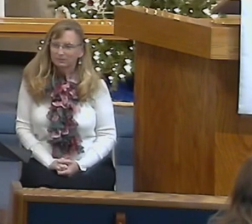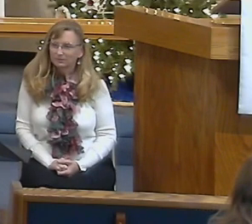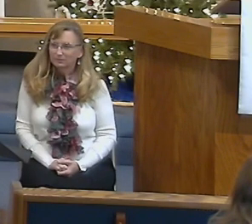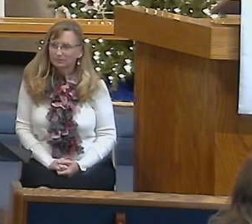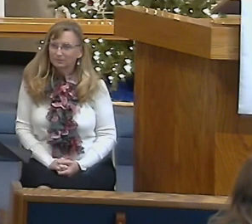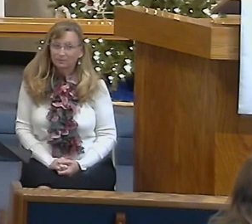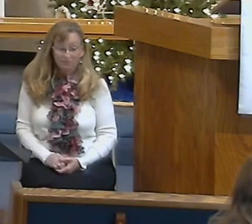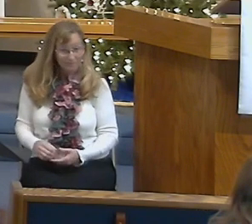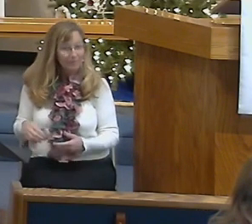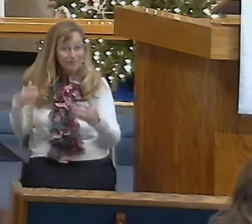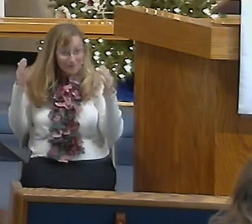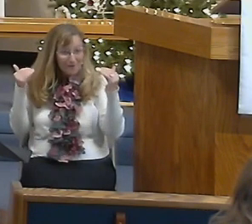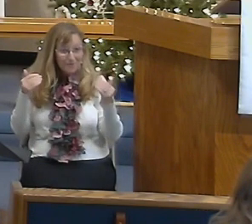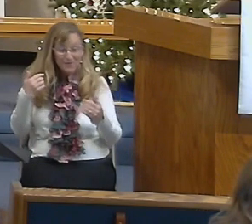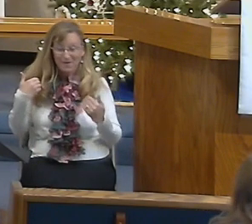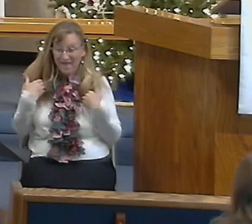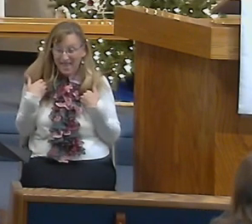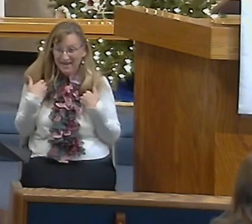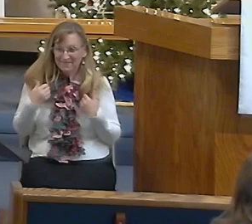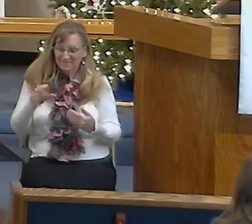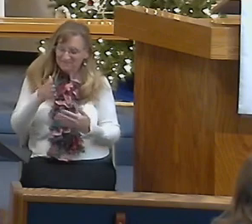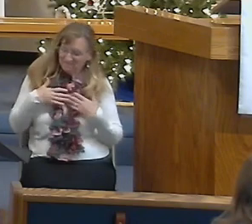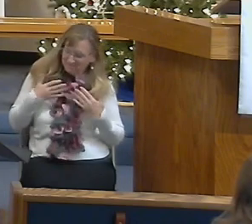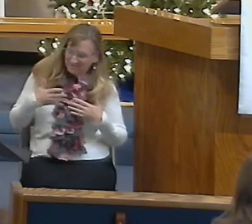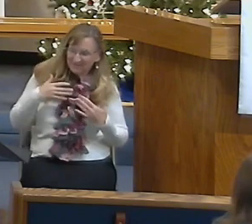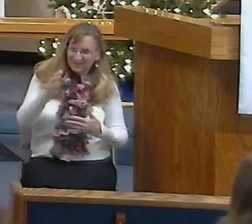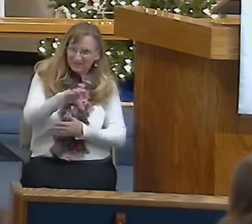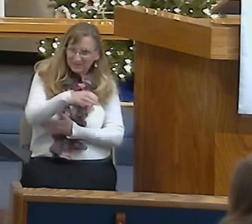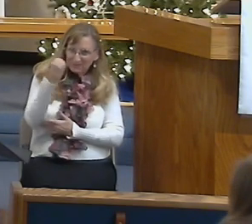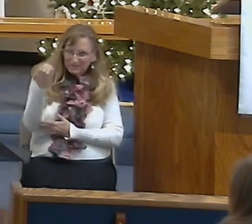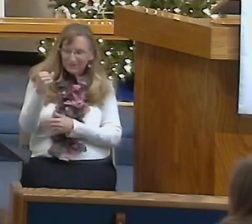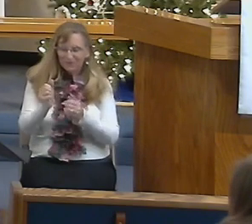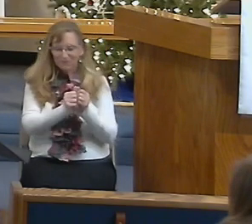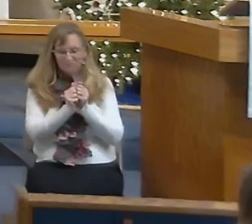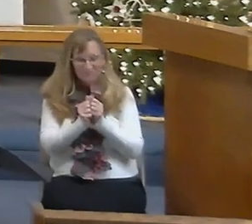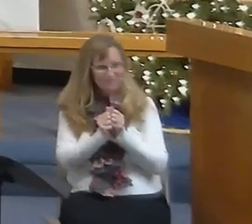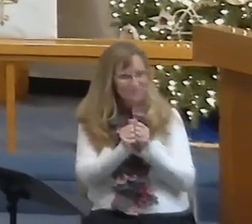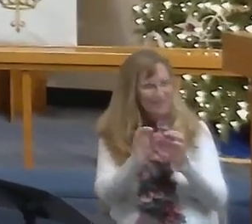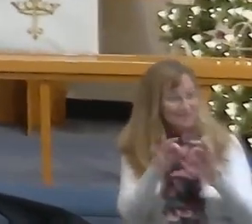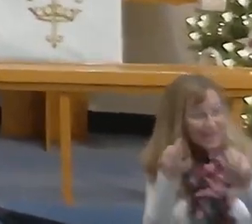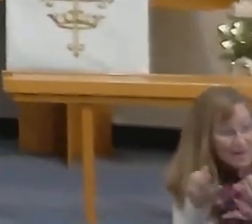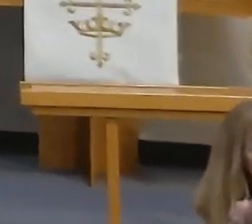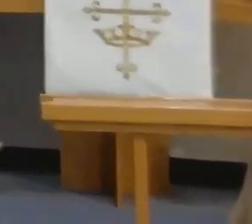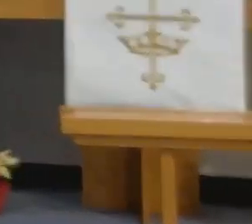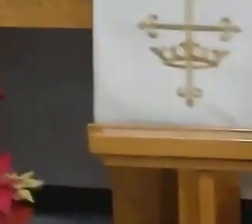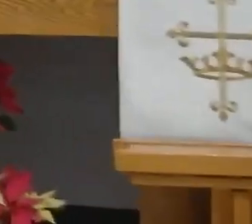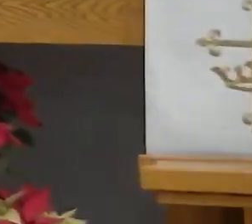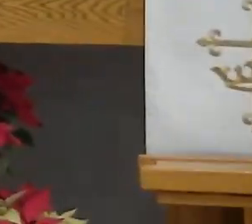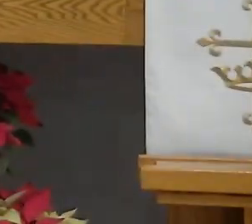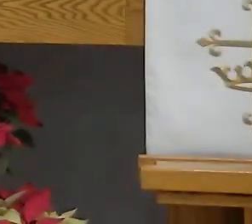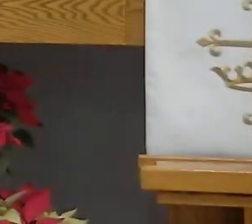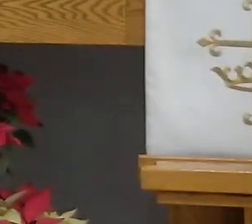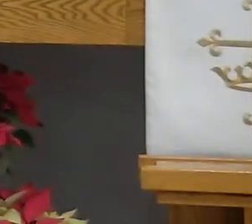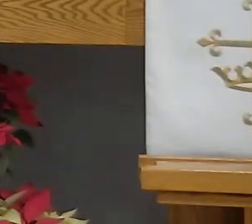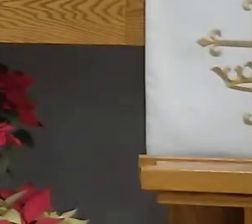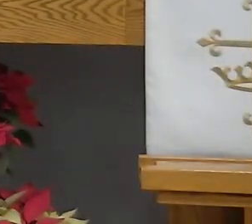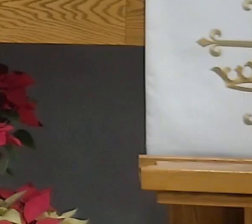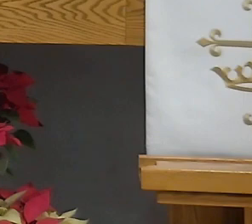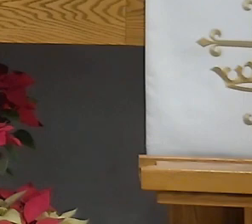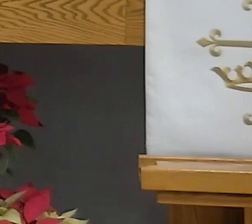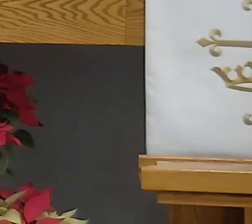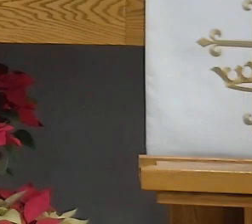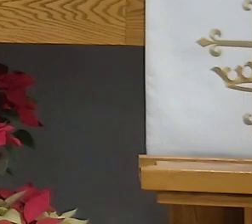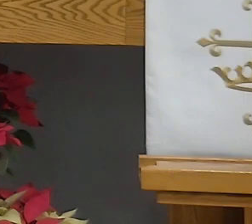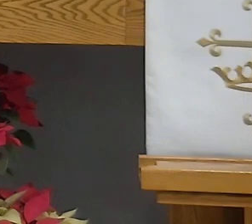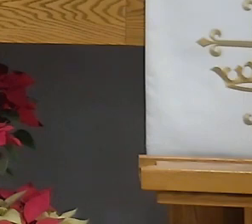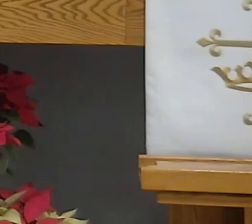I trust that you had a Merry Christmas with family and friends celebrating the Savior's birth, and that continues today. I bring you good